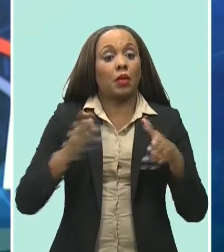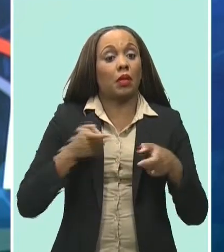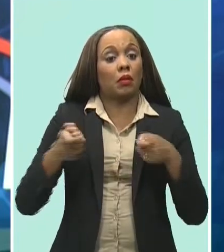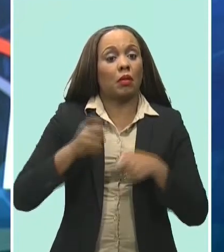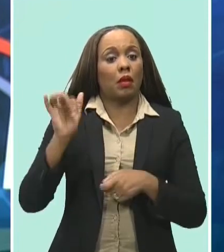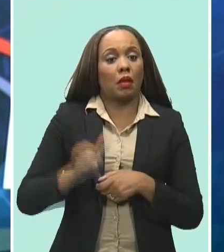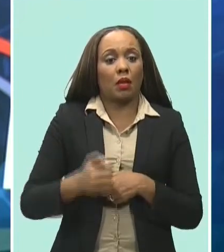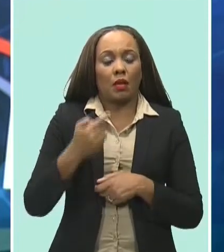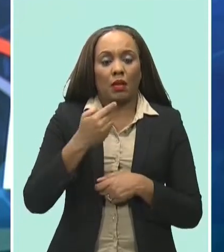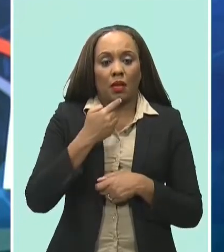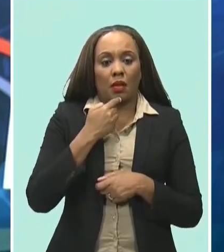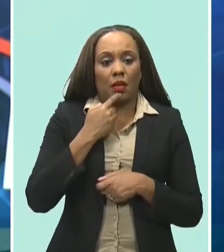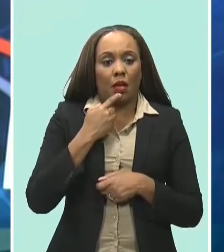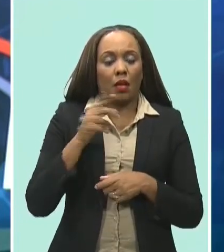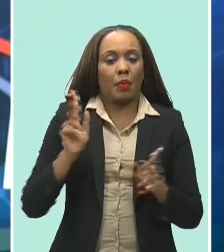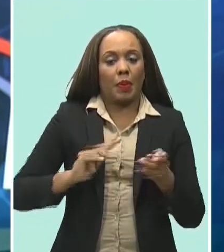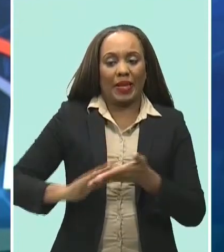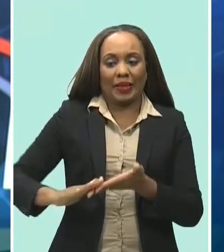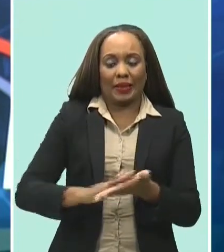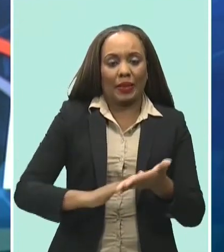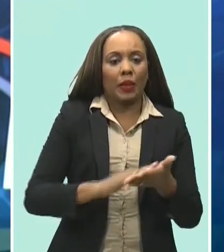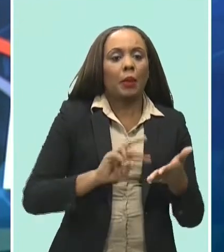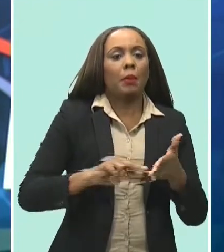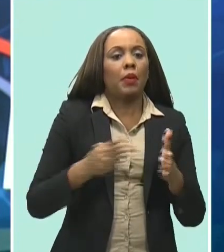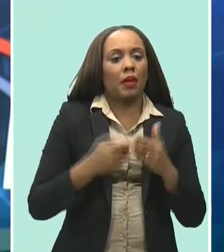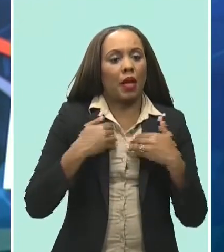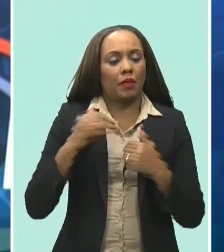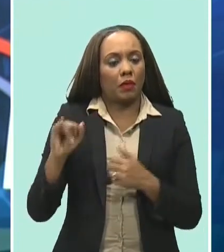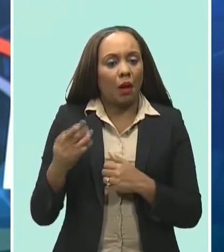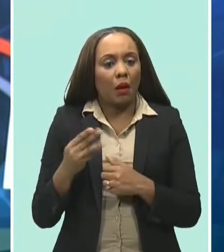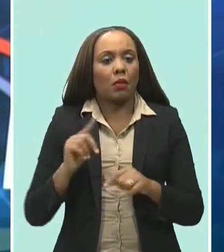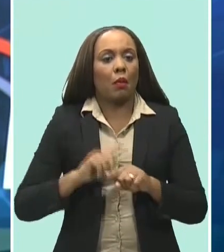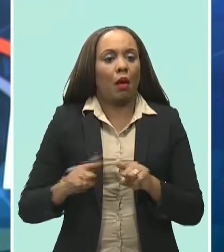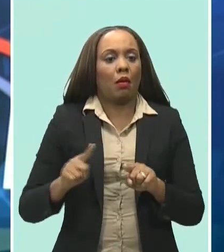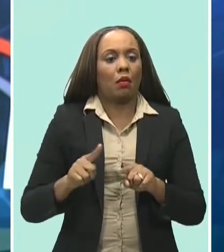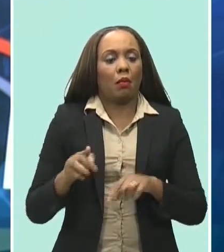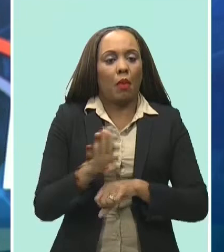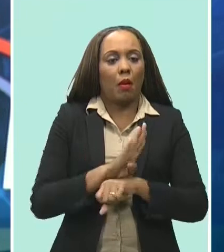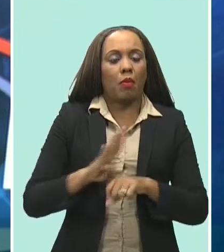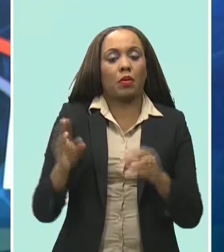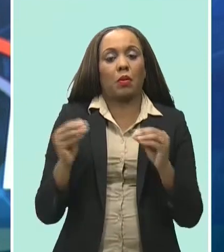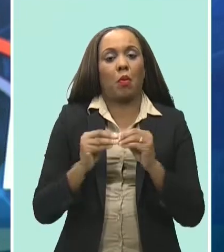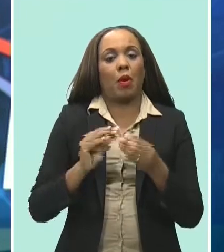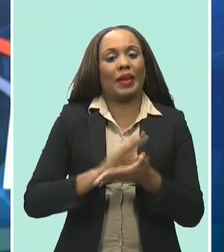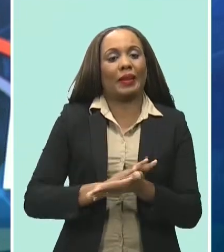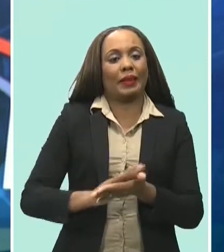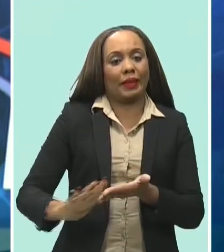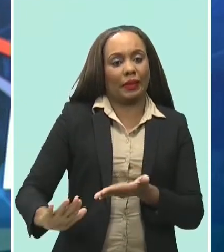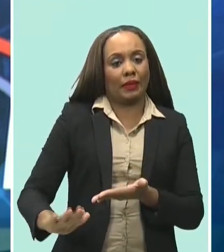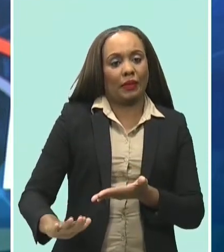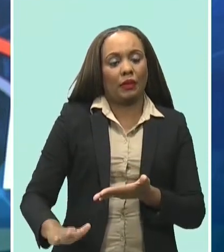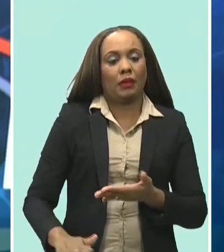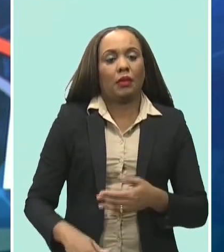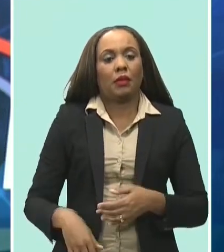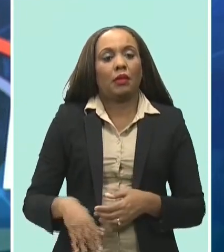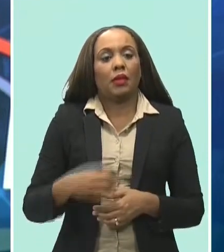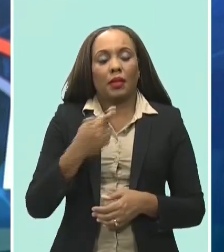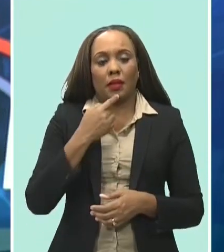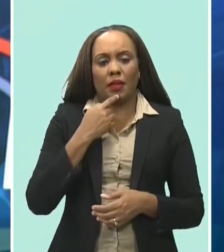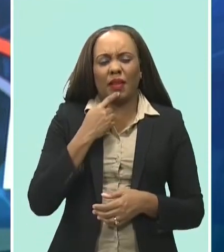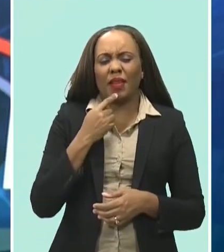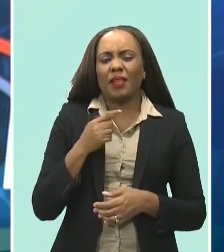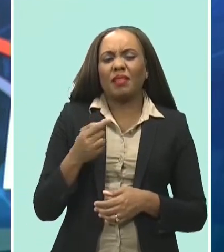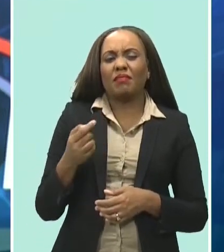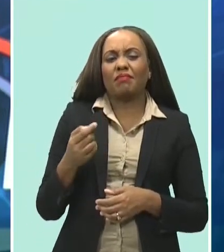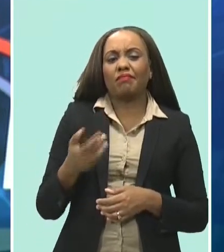not only reduced unemployment, but the island is cleaner as a result. Comparing it to a similar initiative under the previous